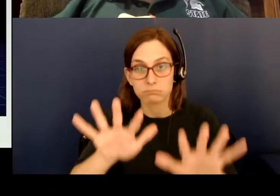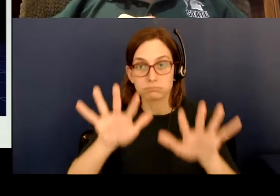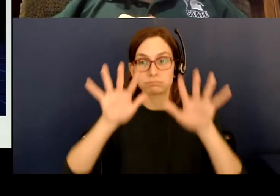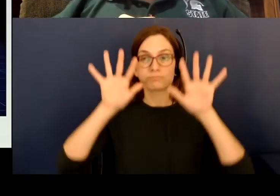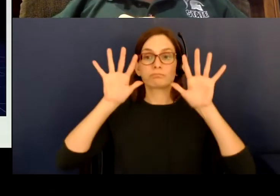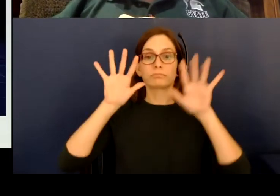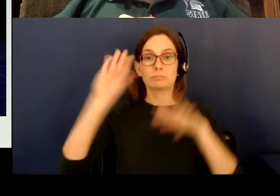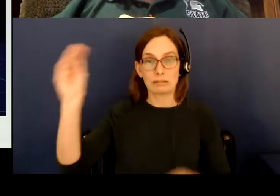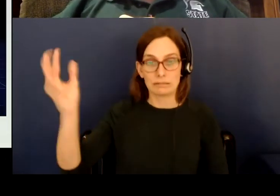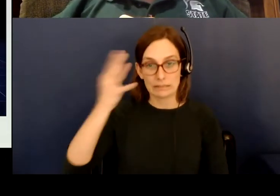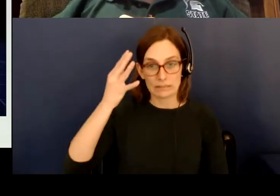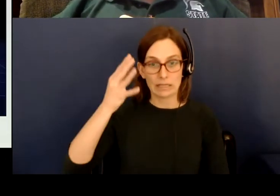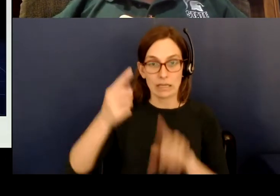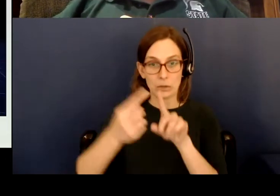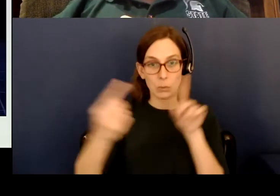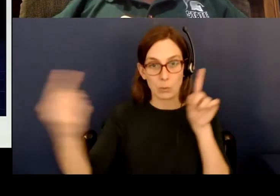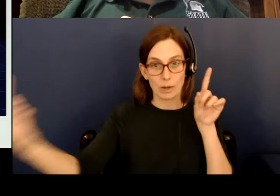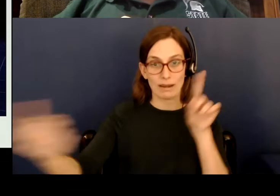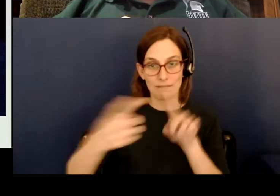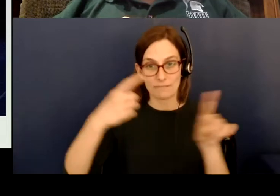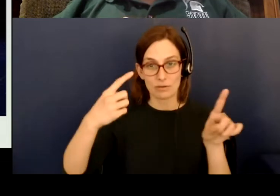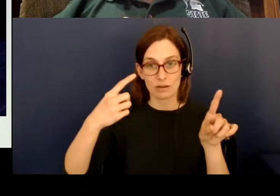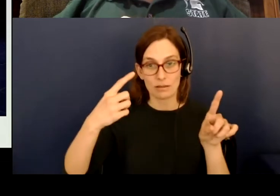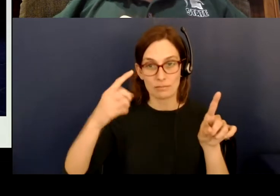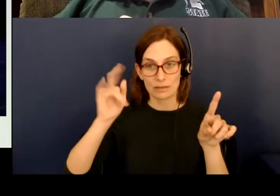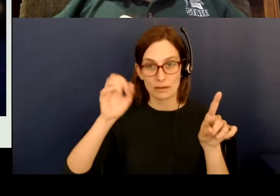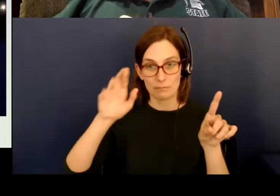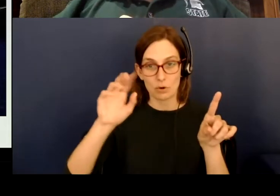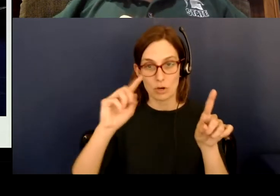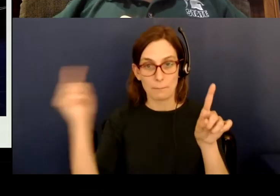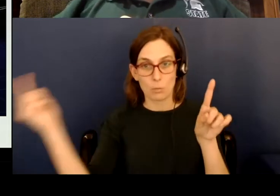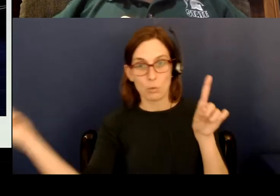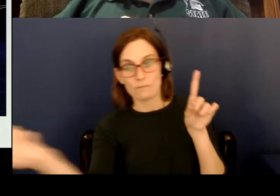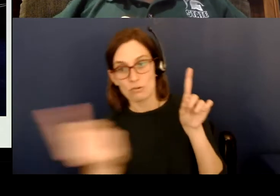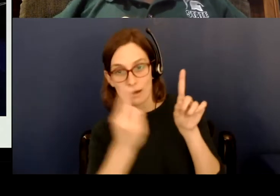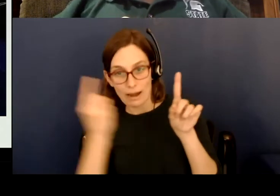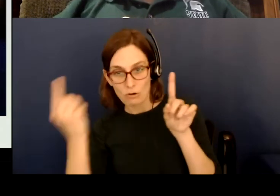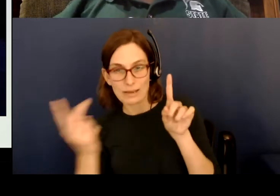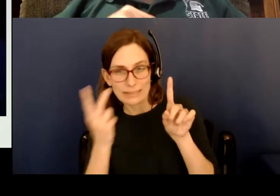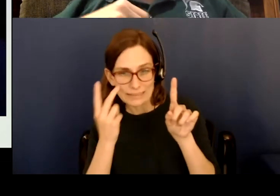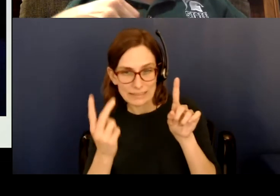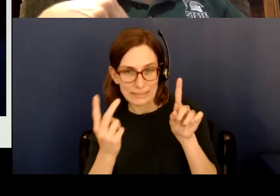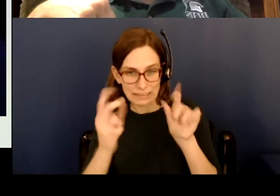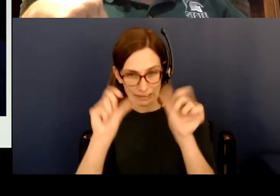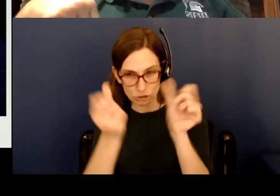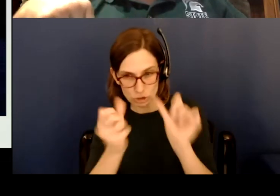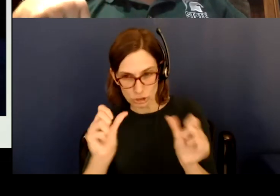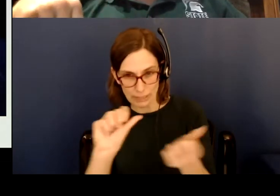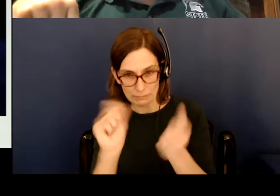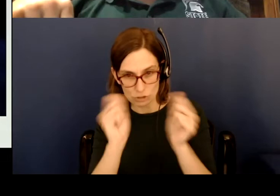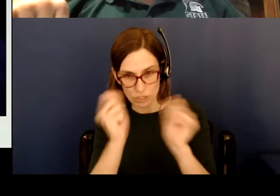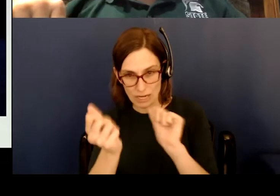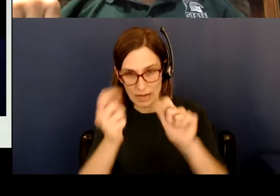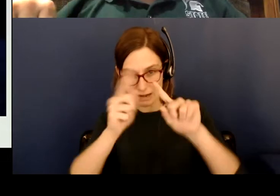from the Big Dipper and moves around it. And you can see how the pattern changes as we